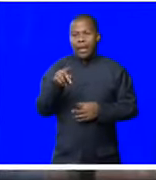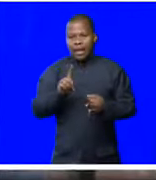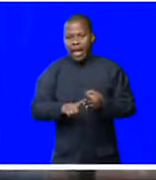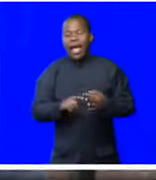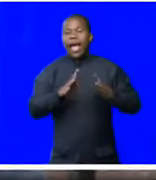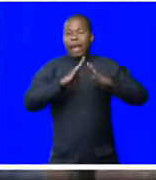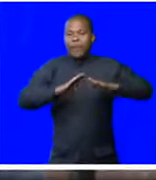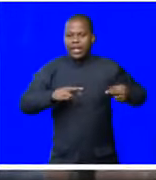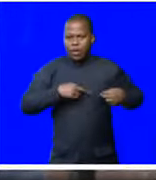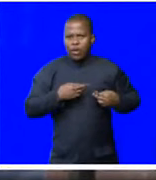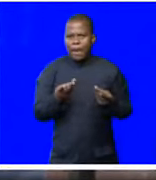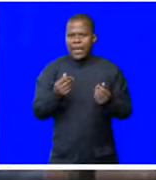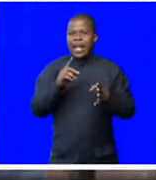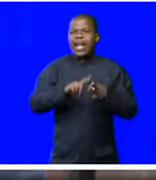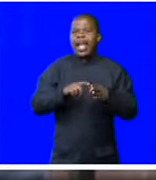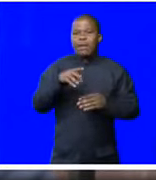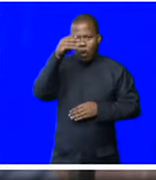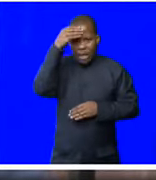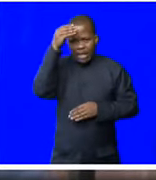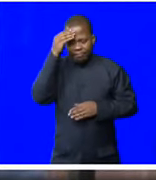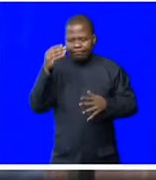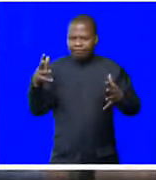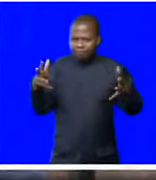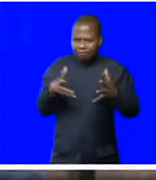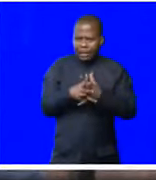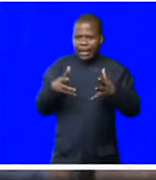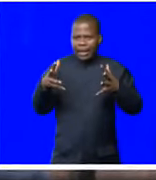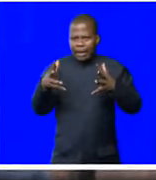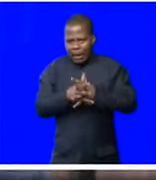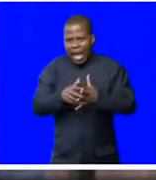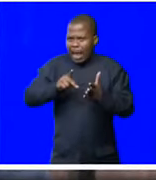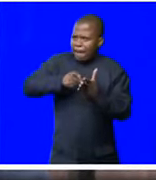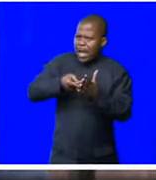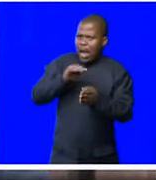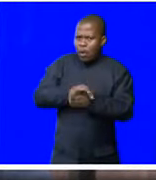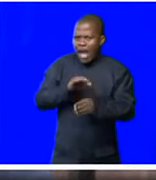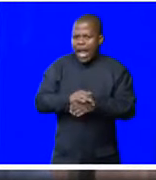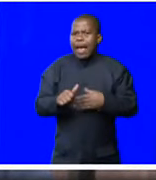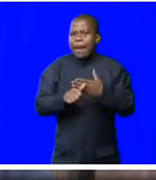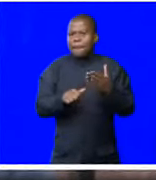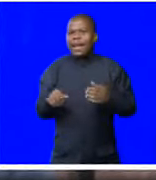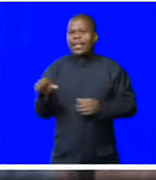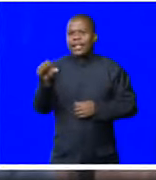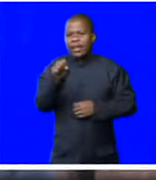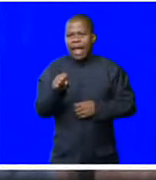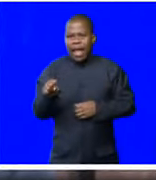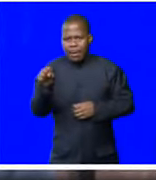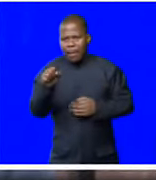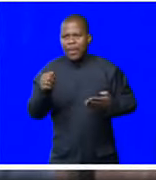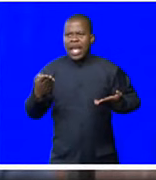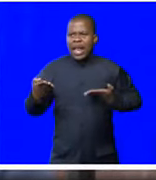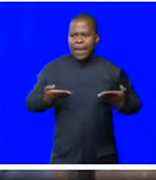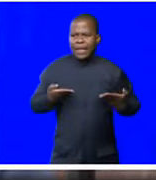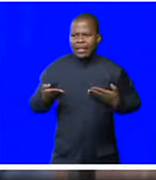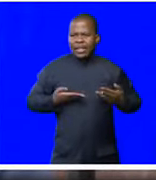sihlale nabo kanye sivele silungise sithemba ukuthi kuthathe ukushaya bo September sidabe sesinaye